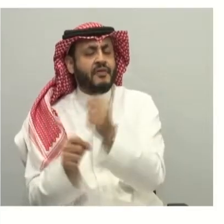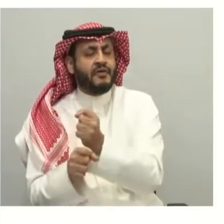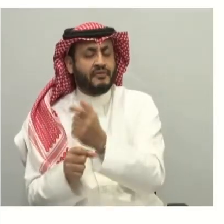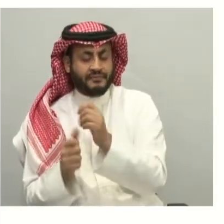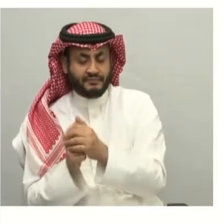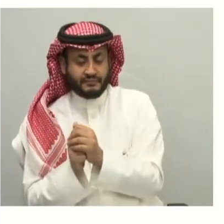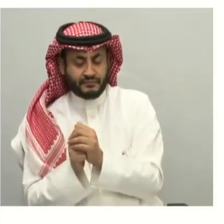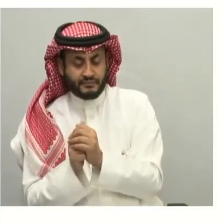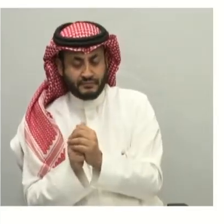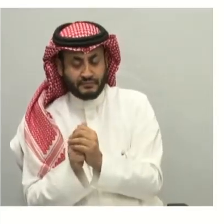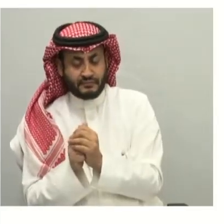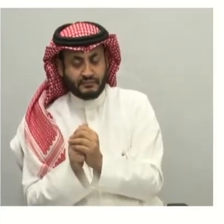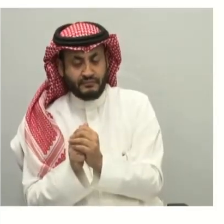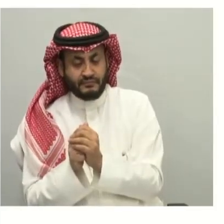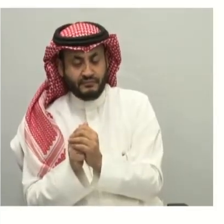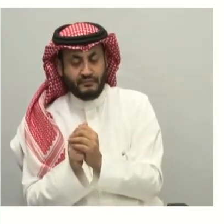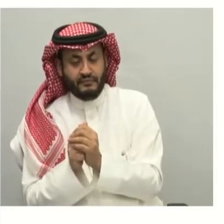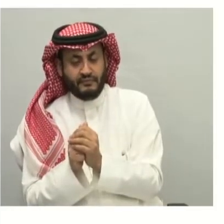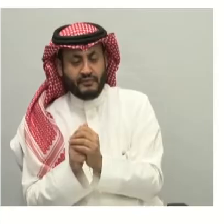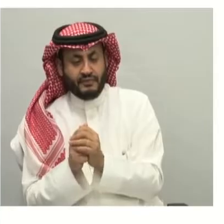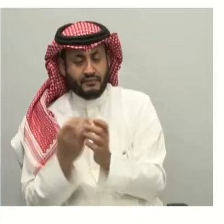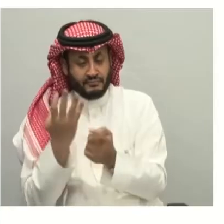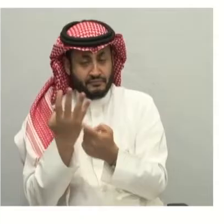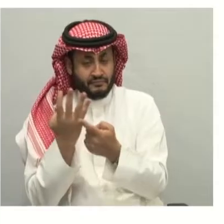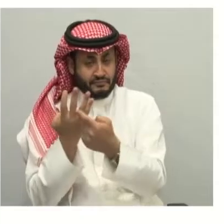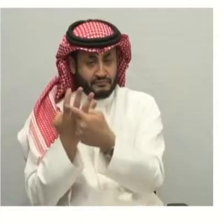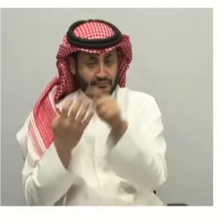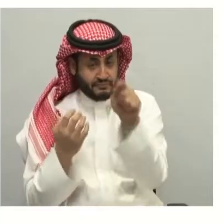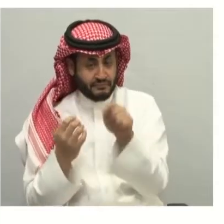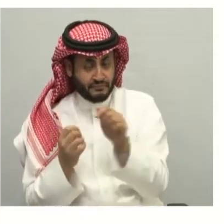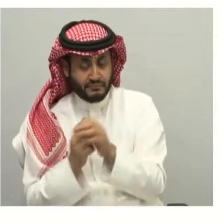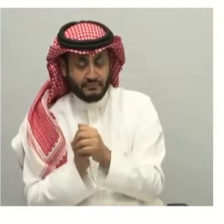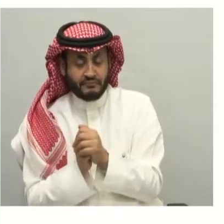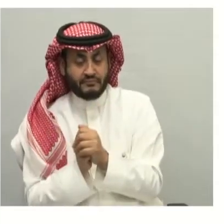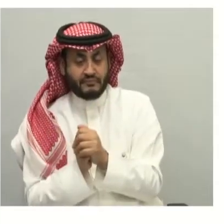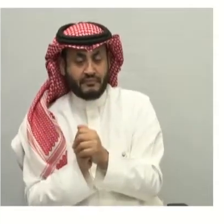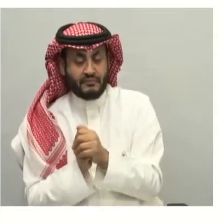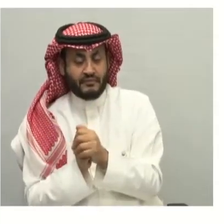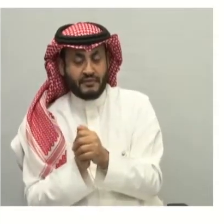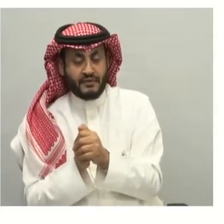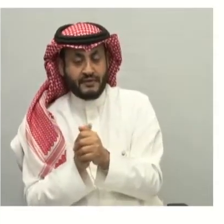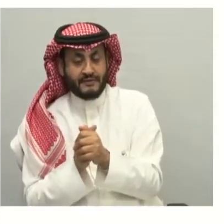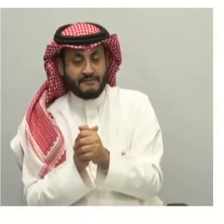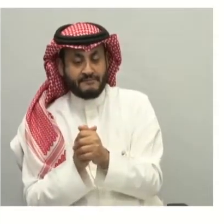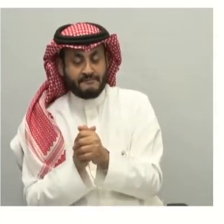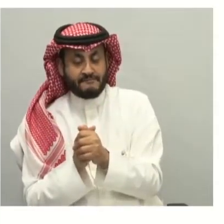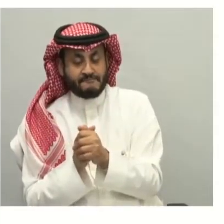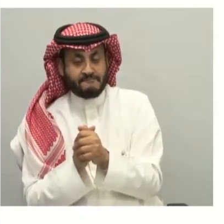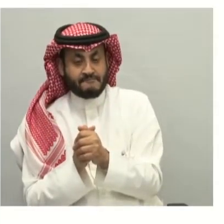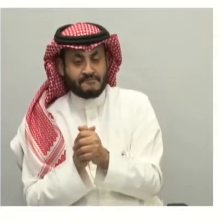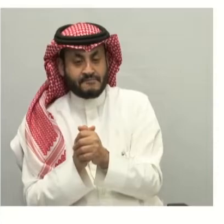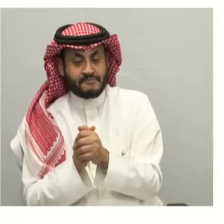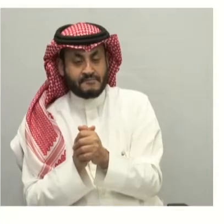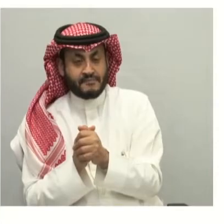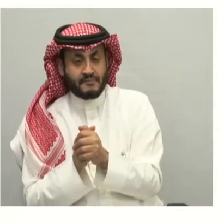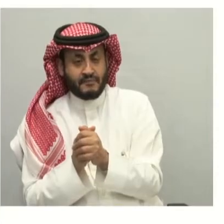are going to these places, what can you do there? And here you can use the expressions, use